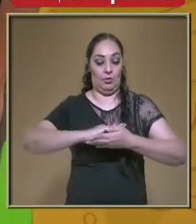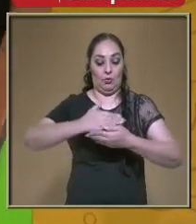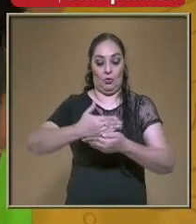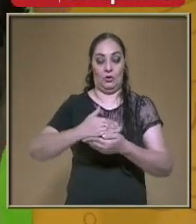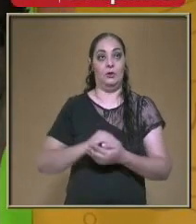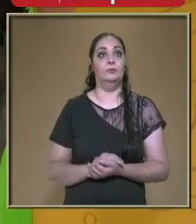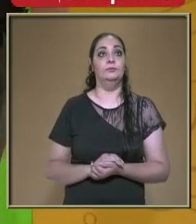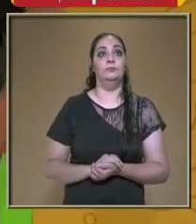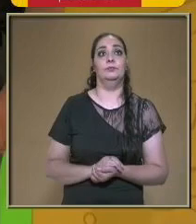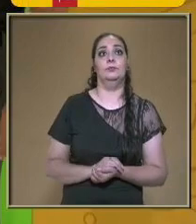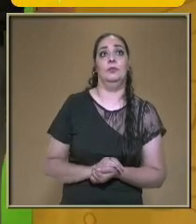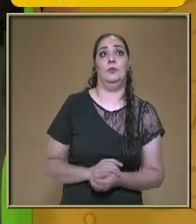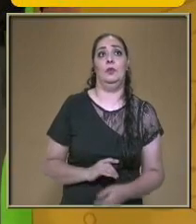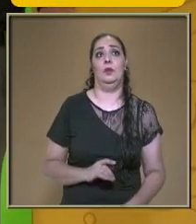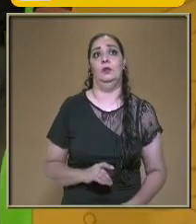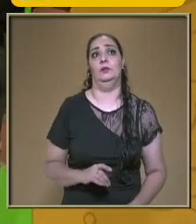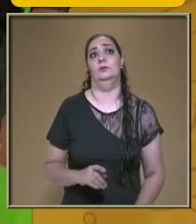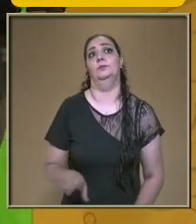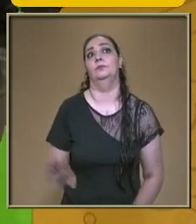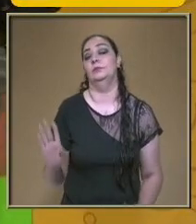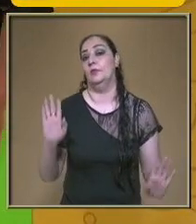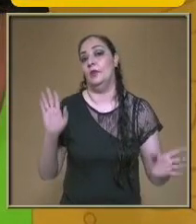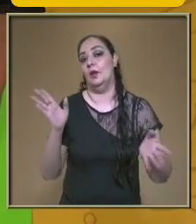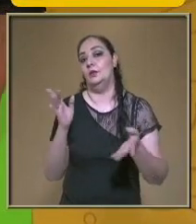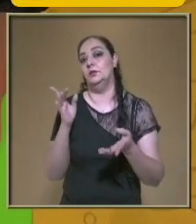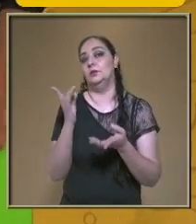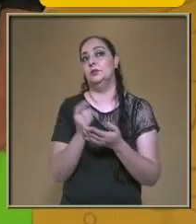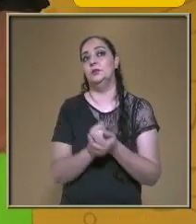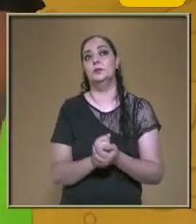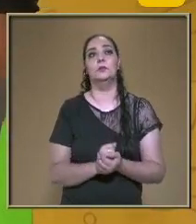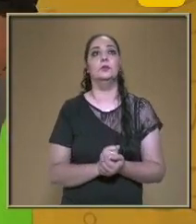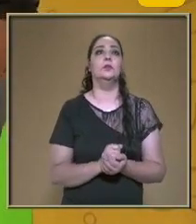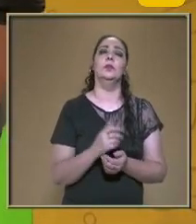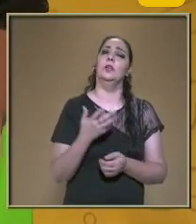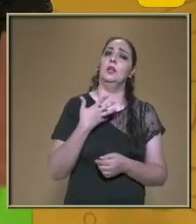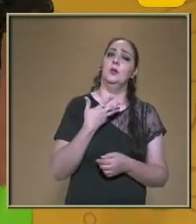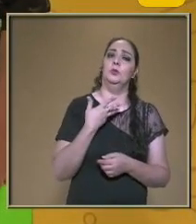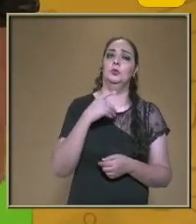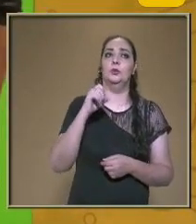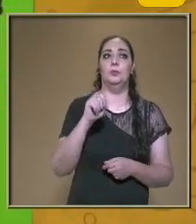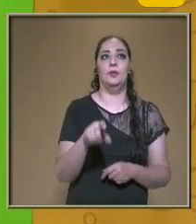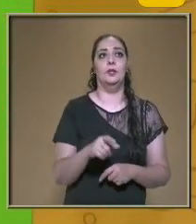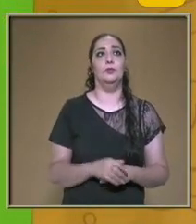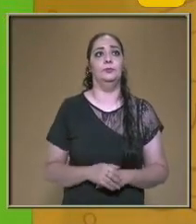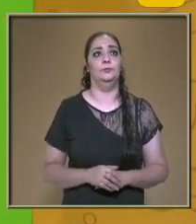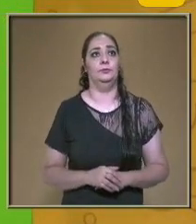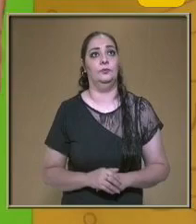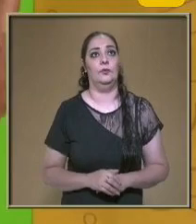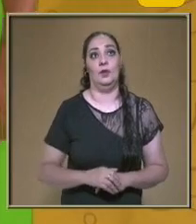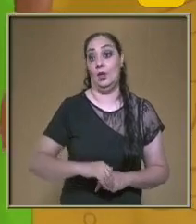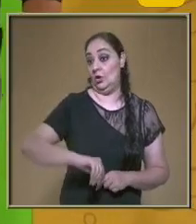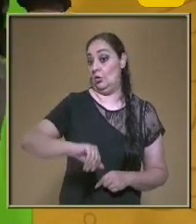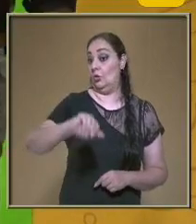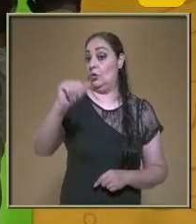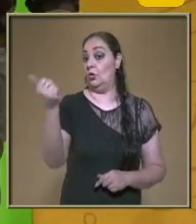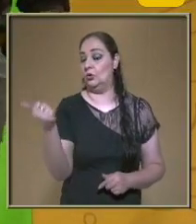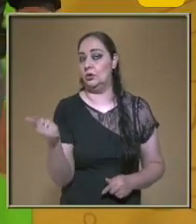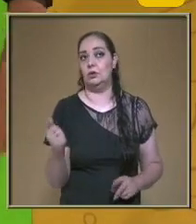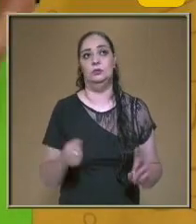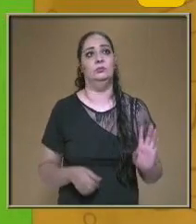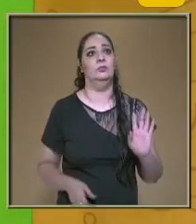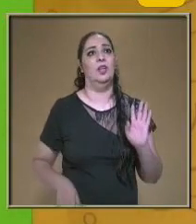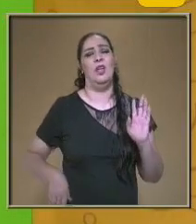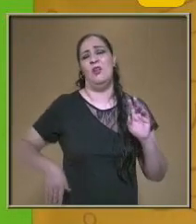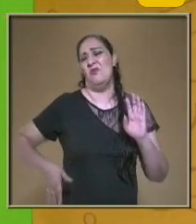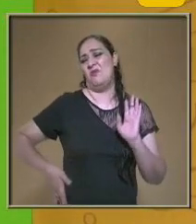This is warning, yellow color, teacher. Then we got another one, fuera manos